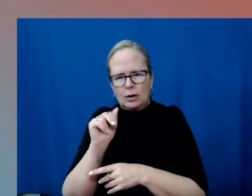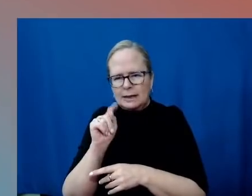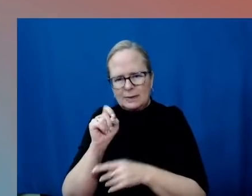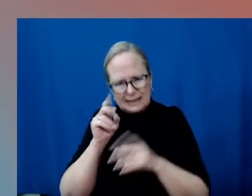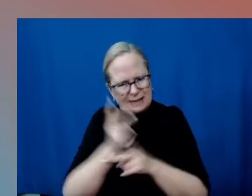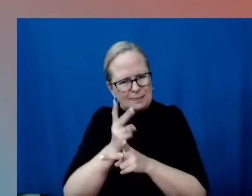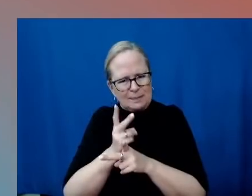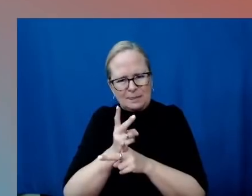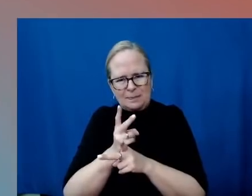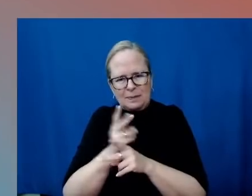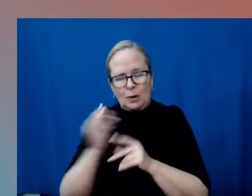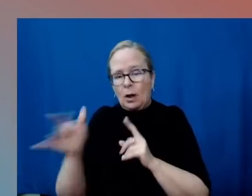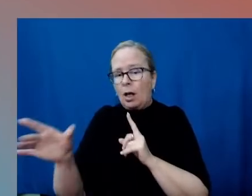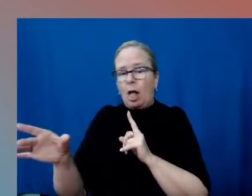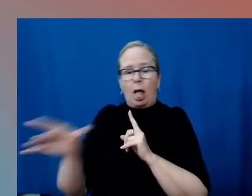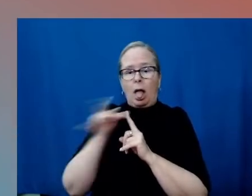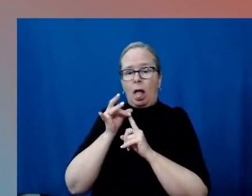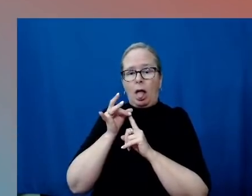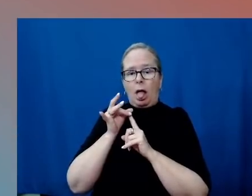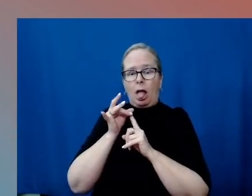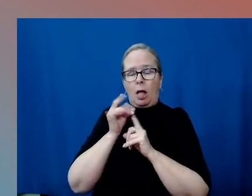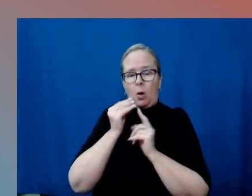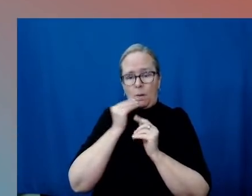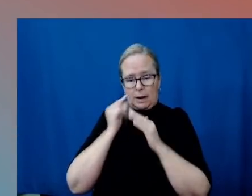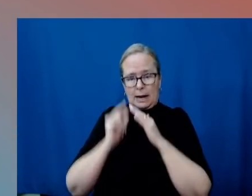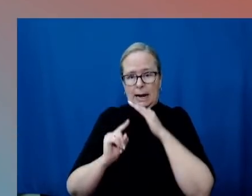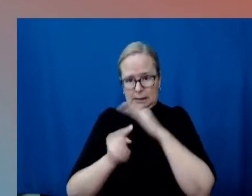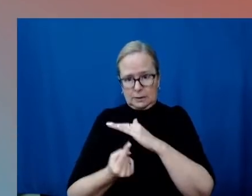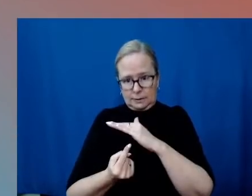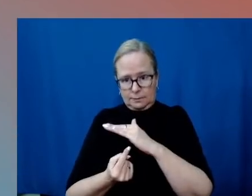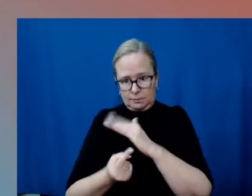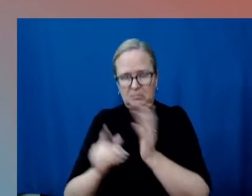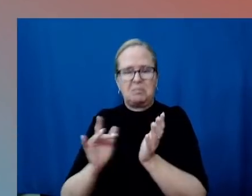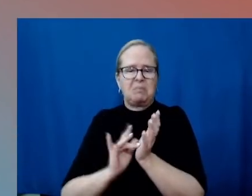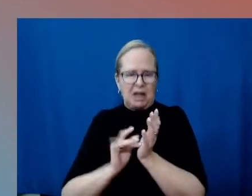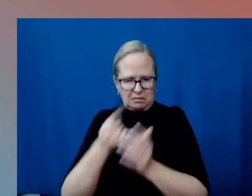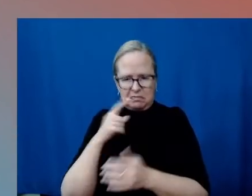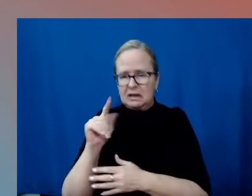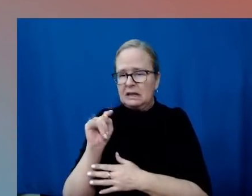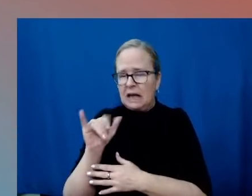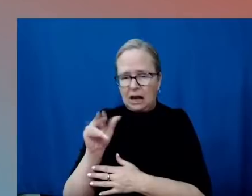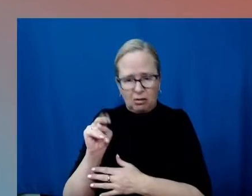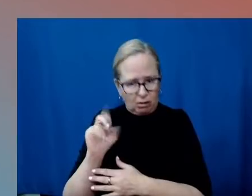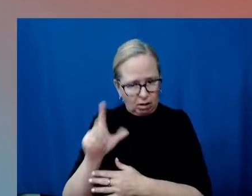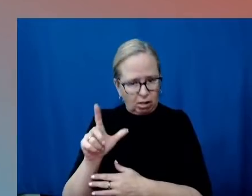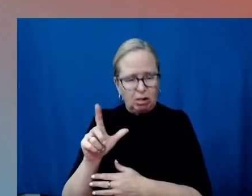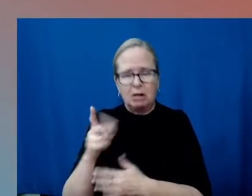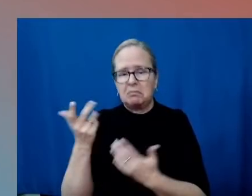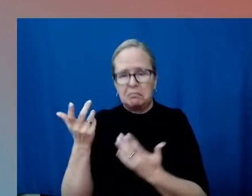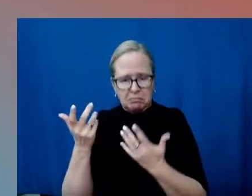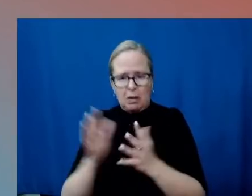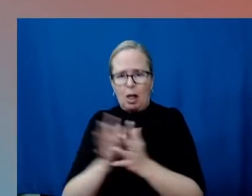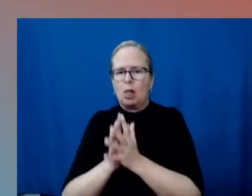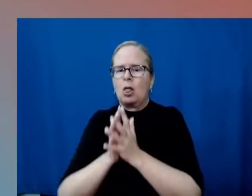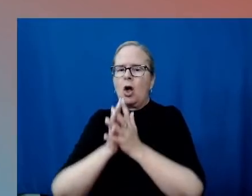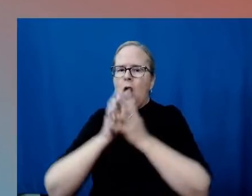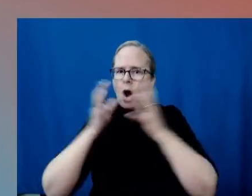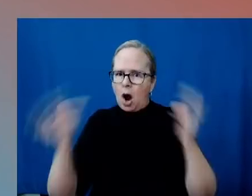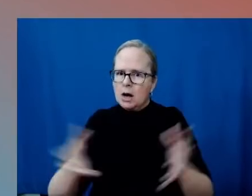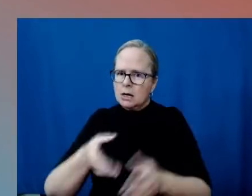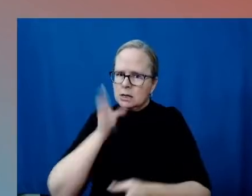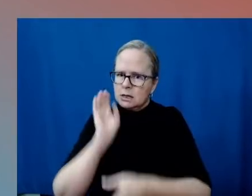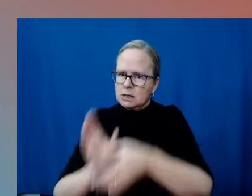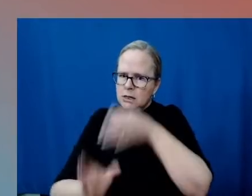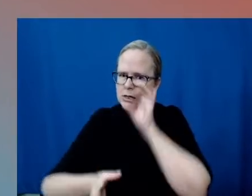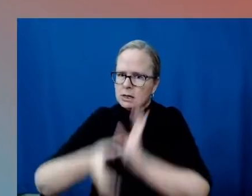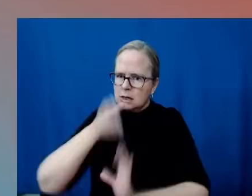isolate. Tylenol, Advil for that the aches, the pain, lots and lots of fluids. Try to force yourself to eat a little bit and